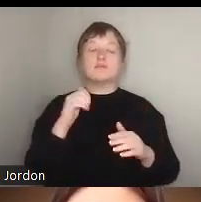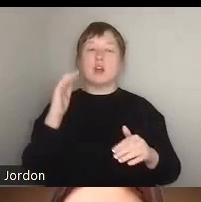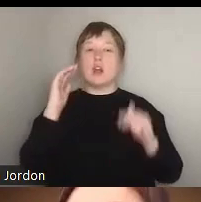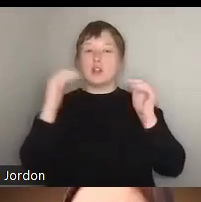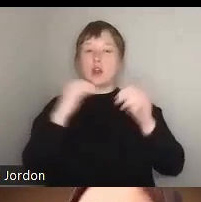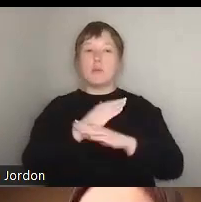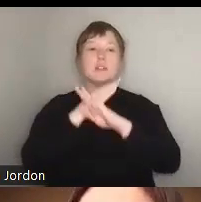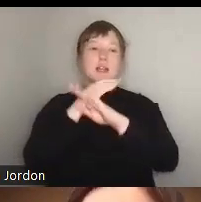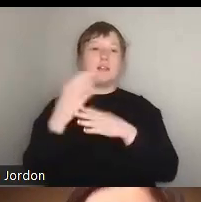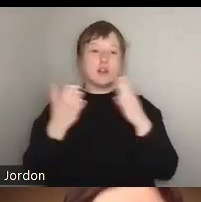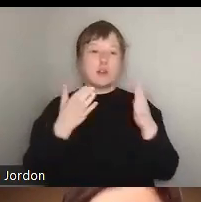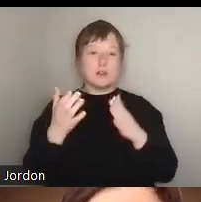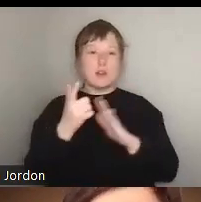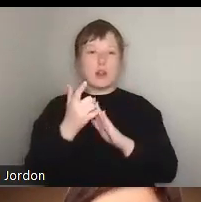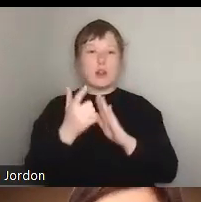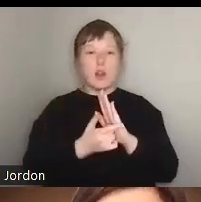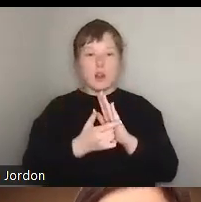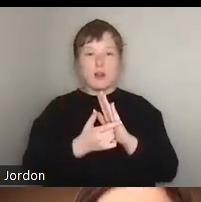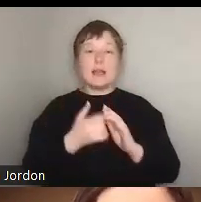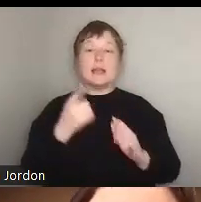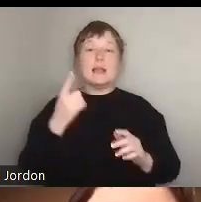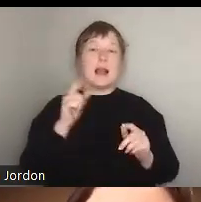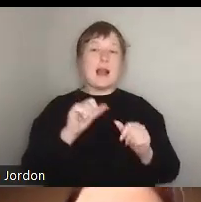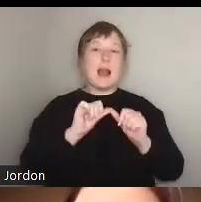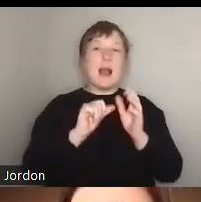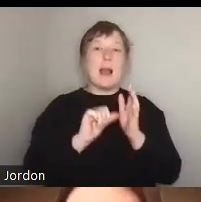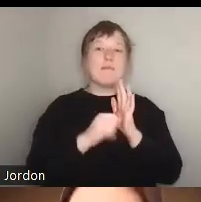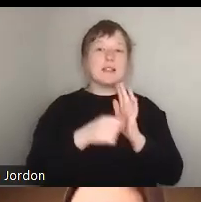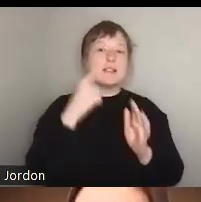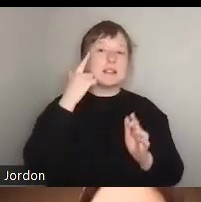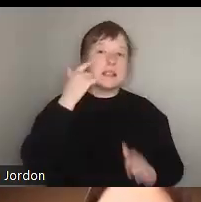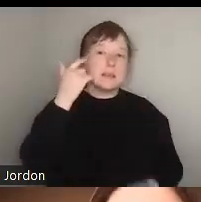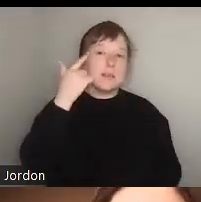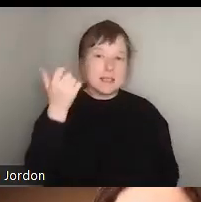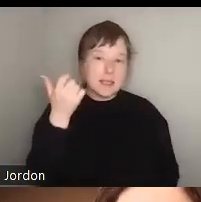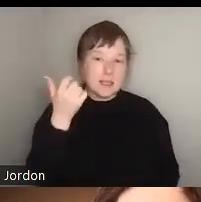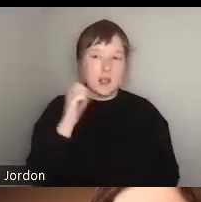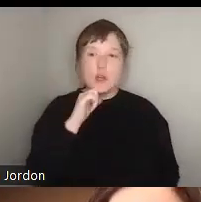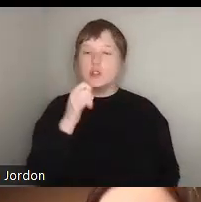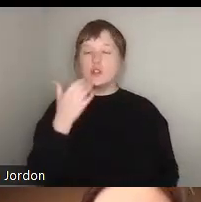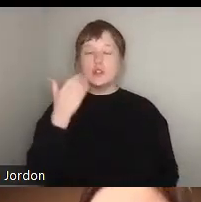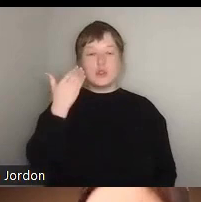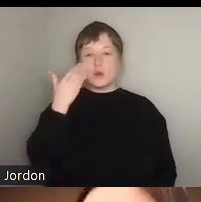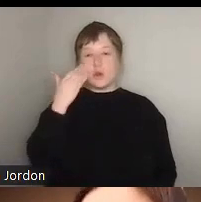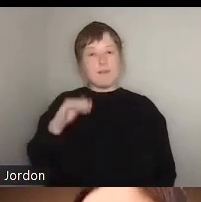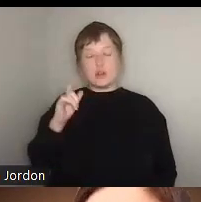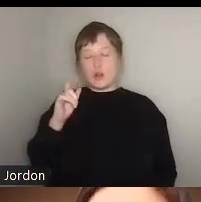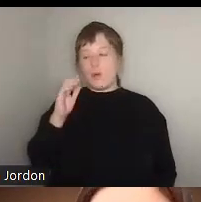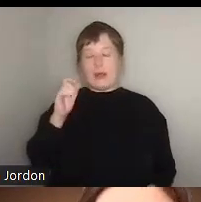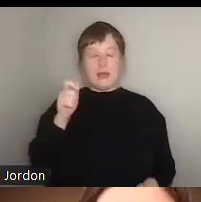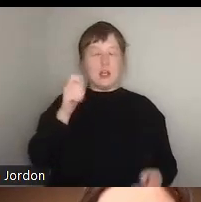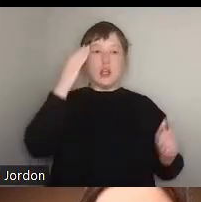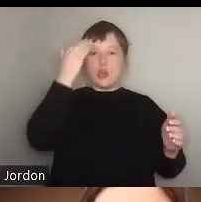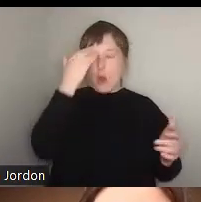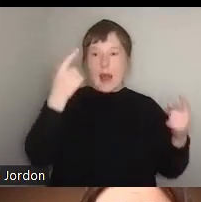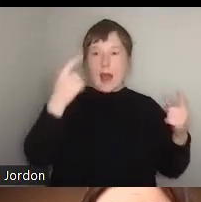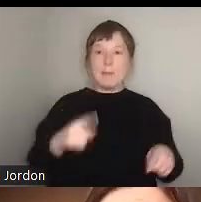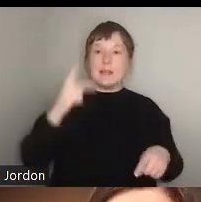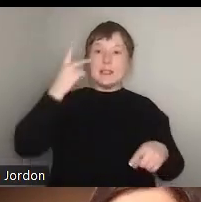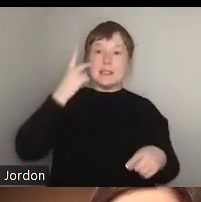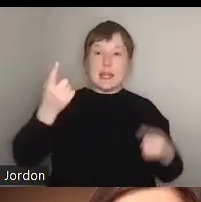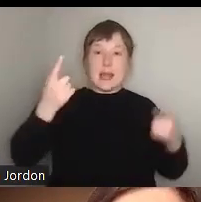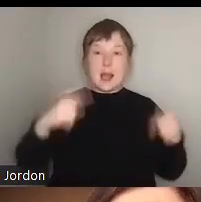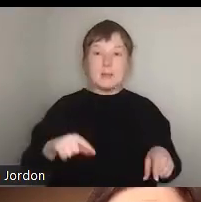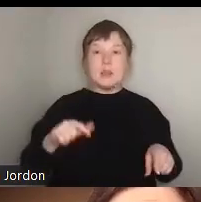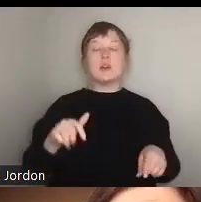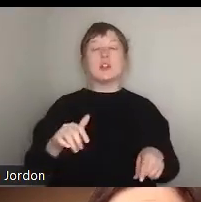So emphasis on that word suspected. You don't have to know for a fact it's happening. You don't have to see it happen. If you have that